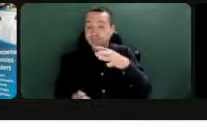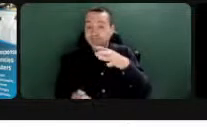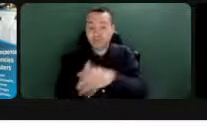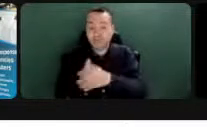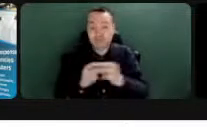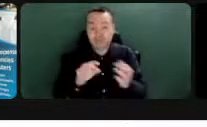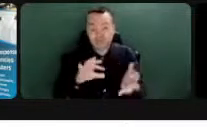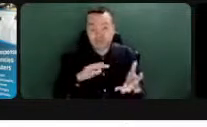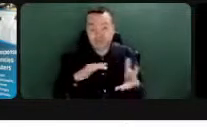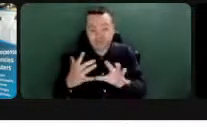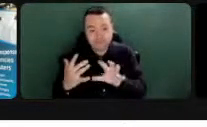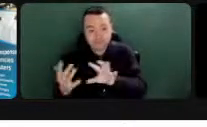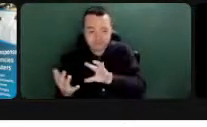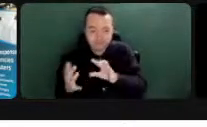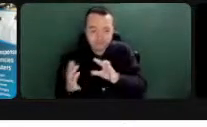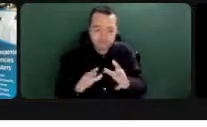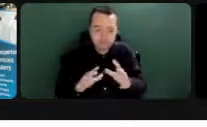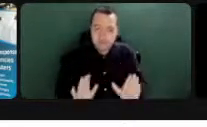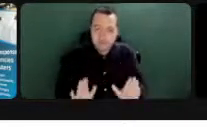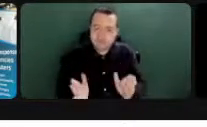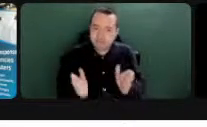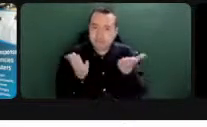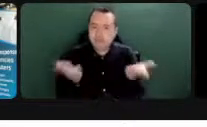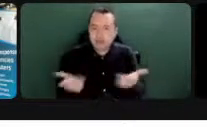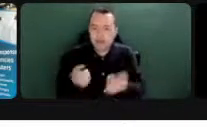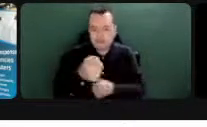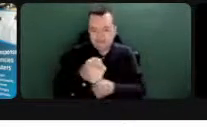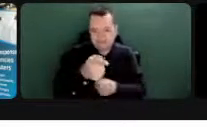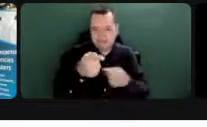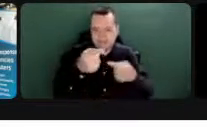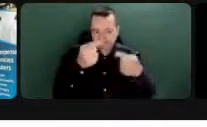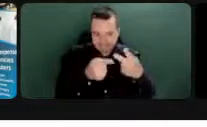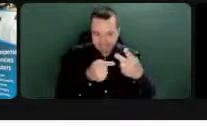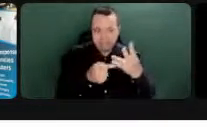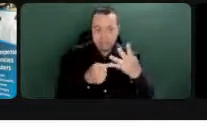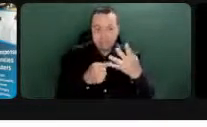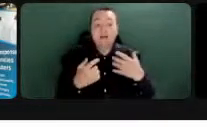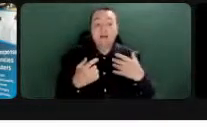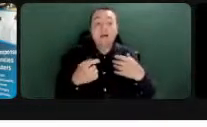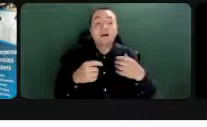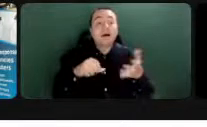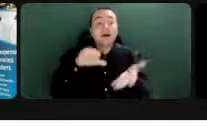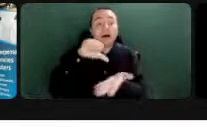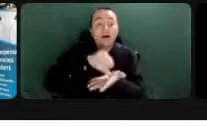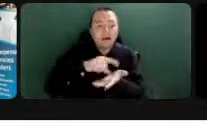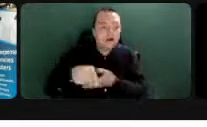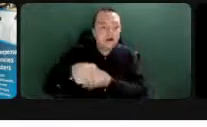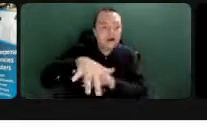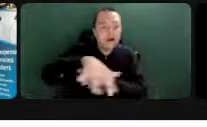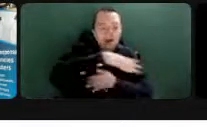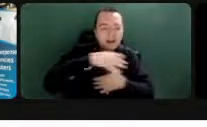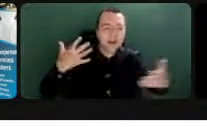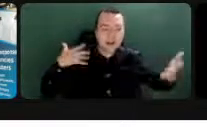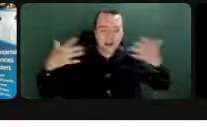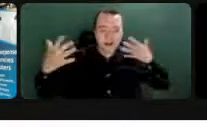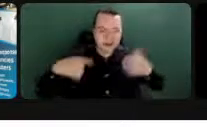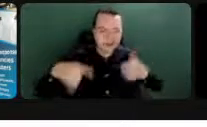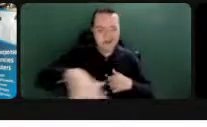settings, protecting health workers from infection, and protecting the mental health of health